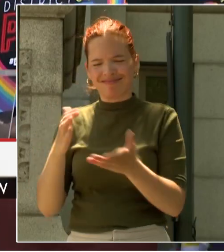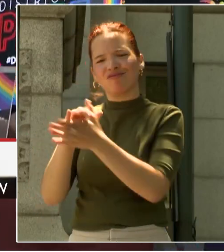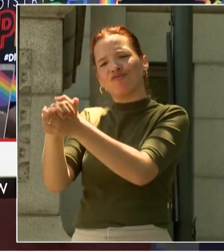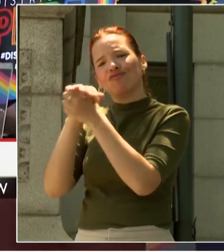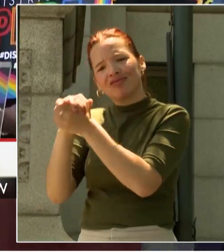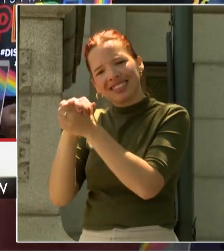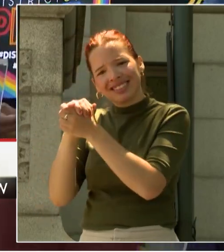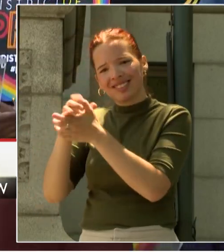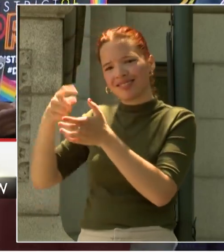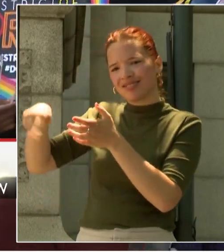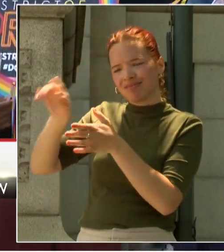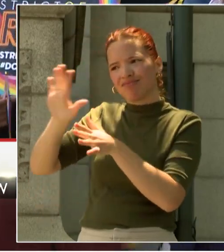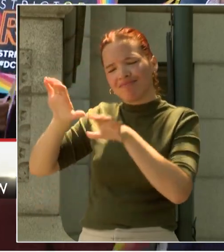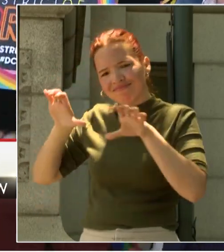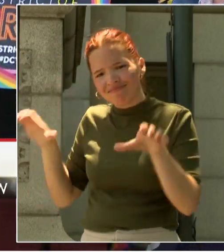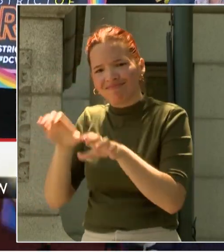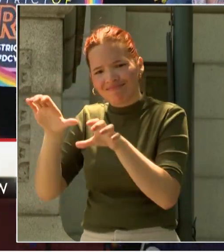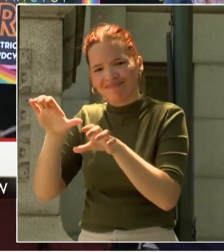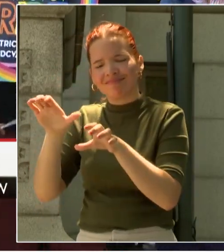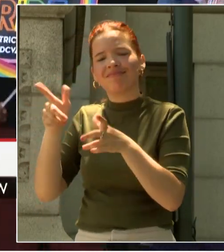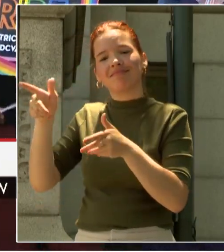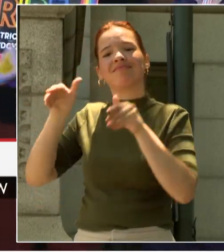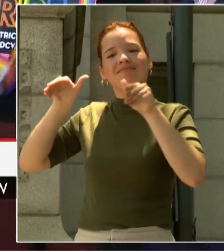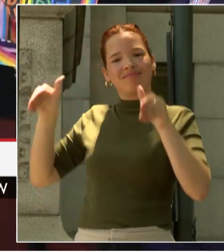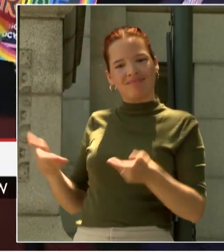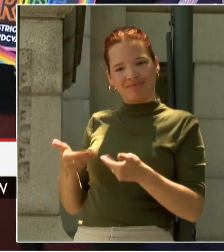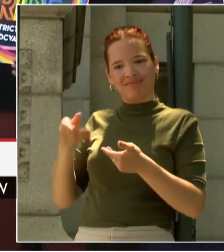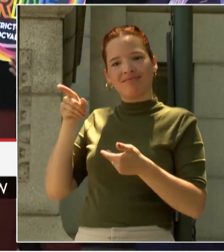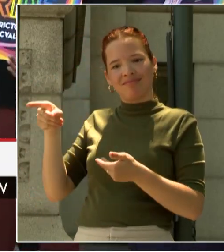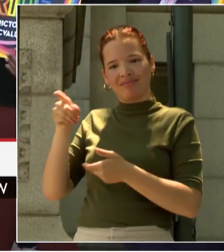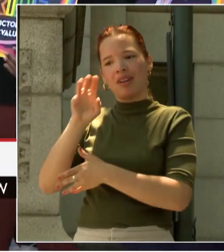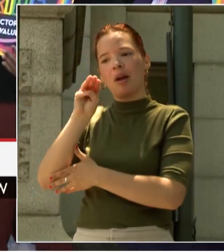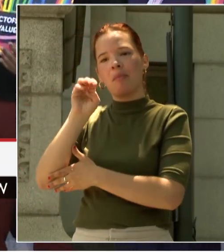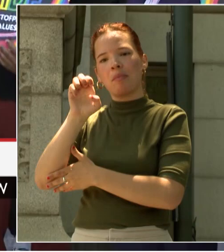their work and introduce Chairman Mendelson.